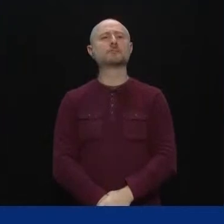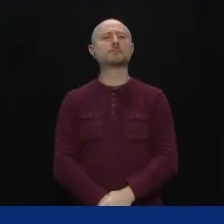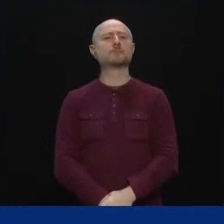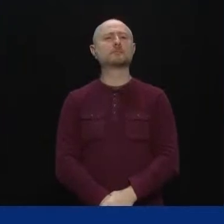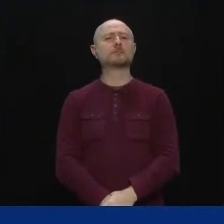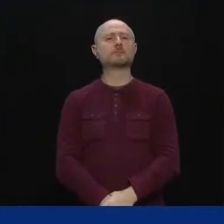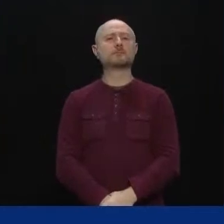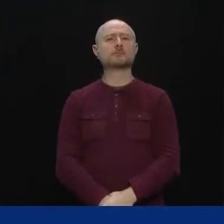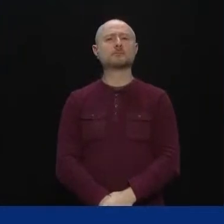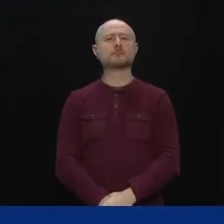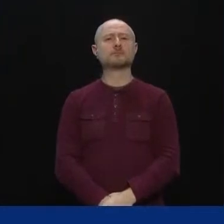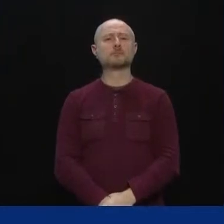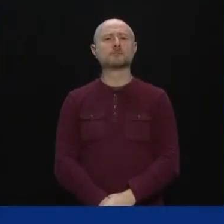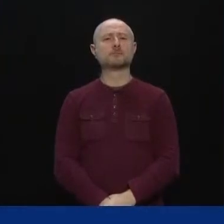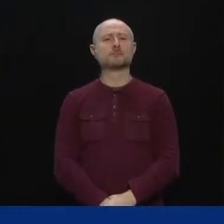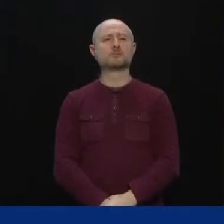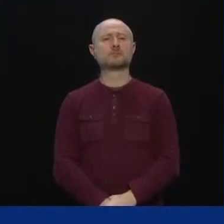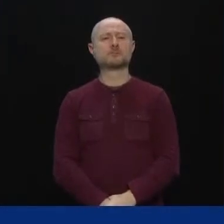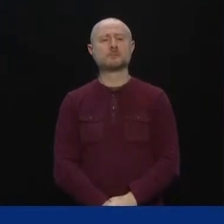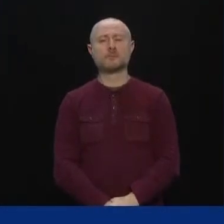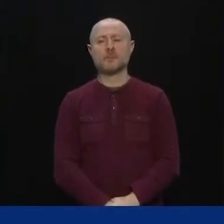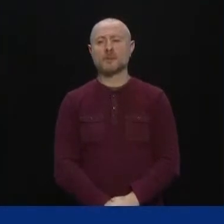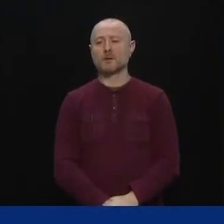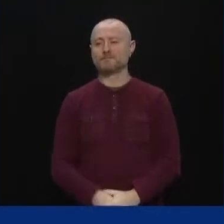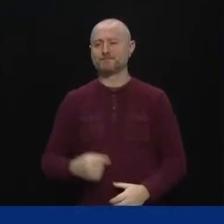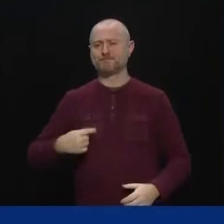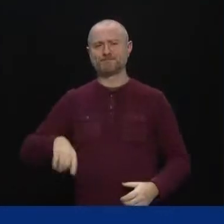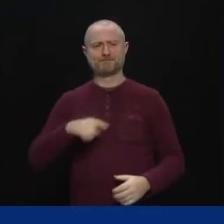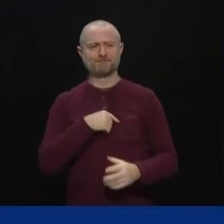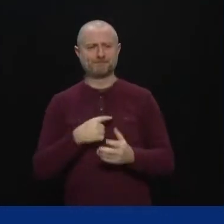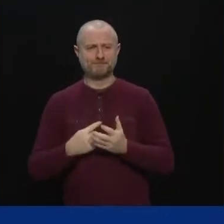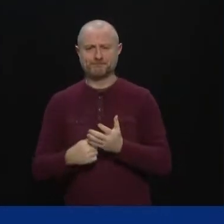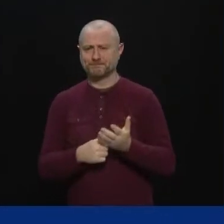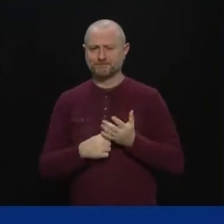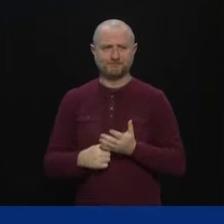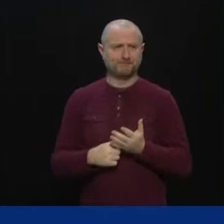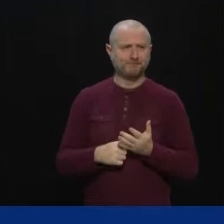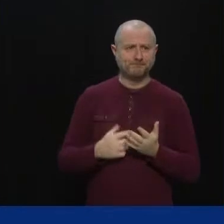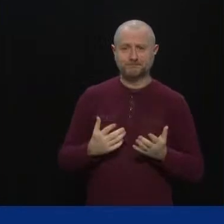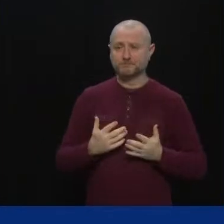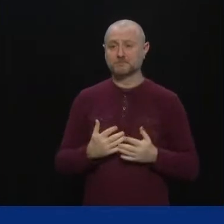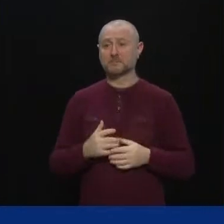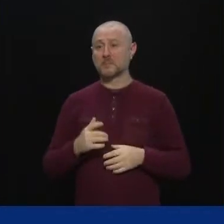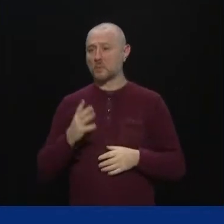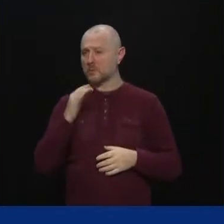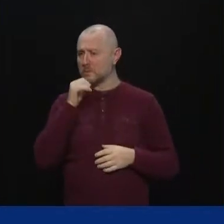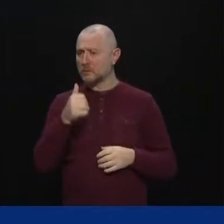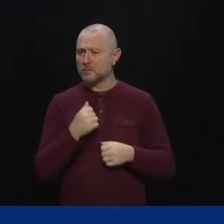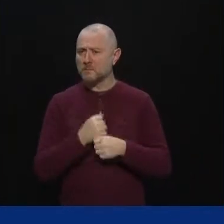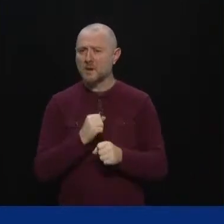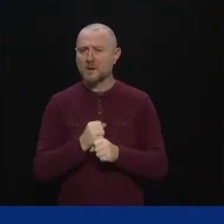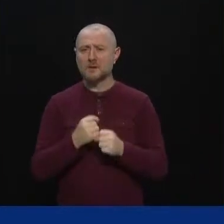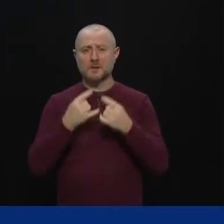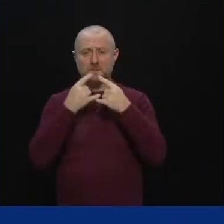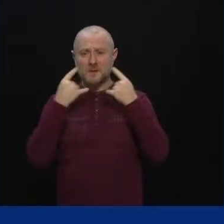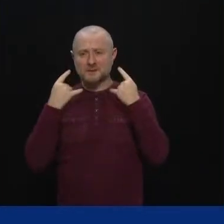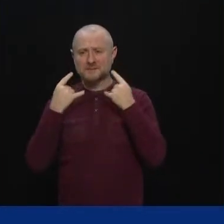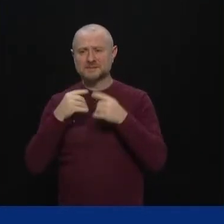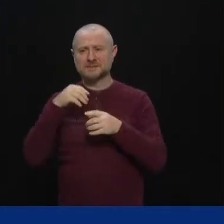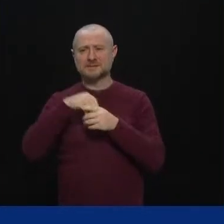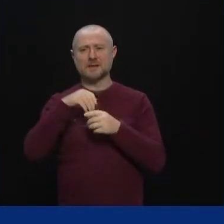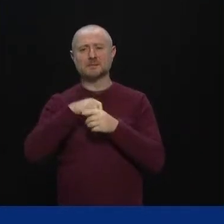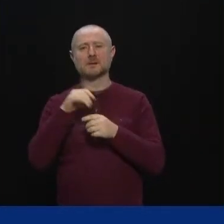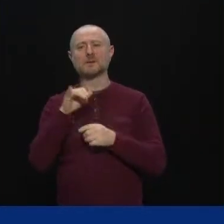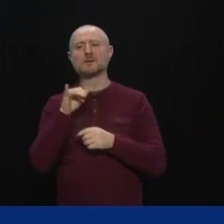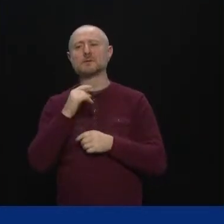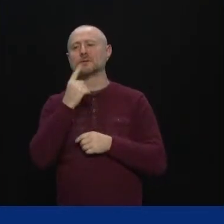We were speaking among ourselves that it might not be a bad idea if someone wants to innovate flannel-lined masks. Certainly you could probably sell a lot at the